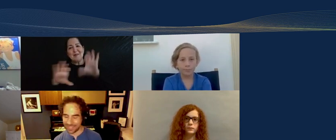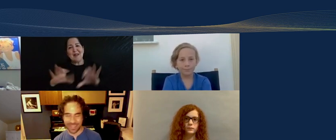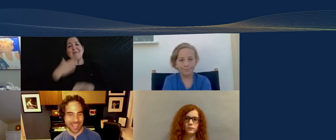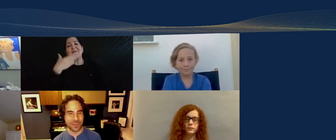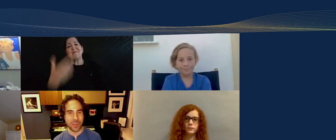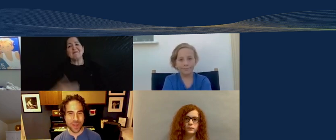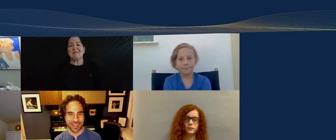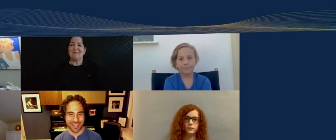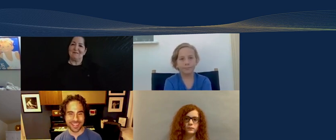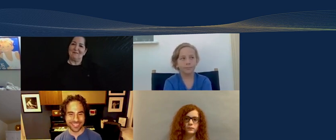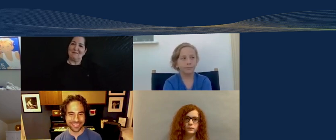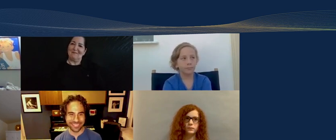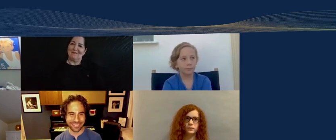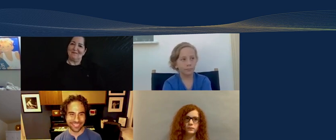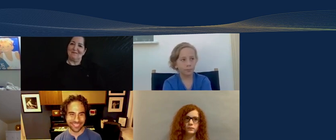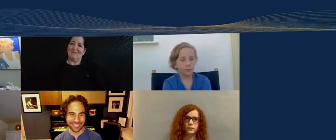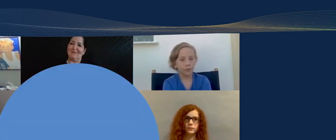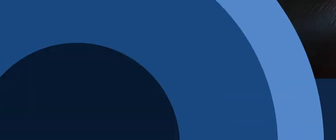chat with me. That's all I wanted to say.